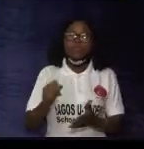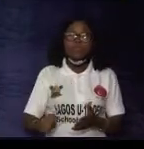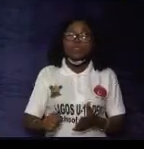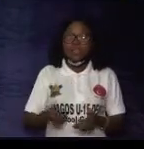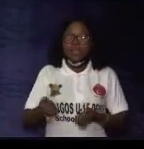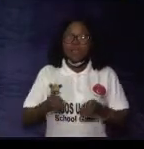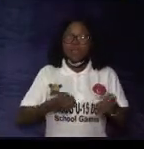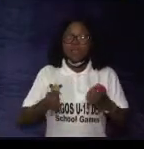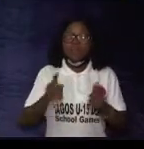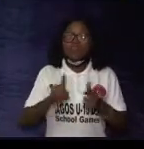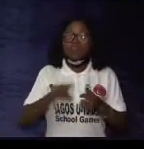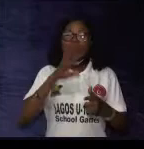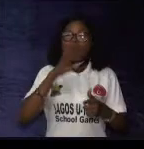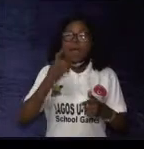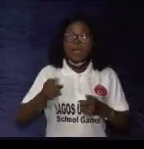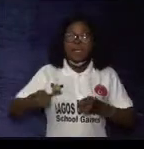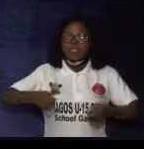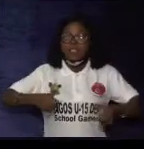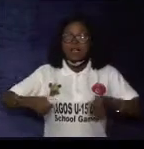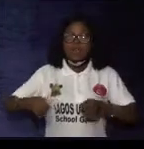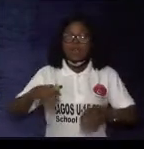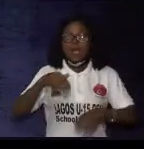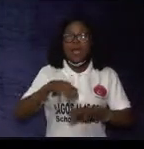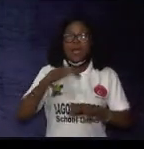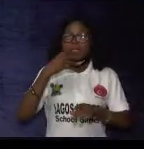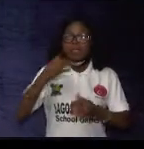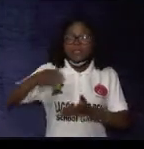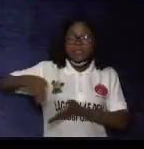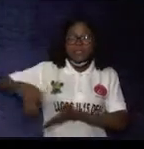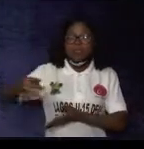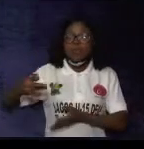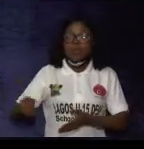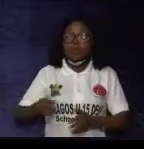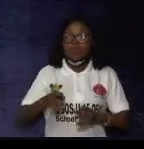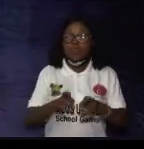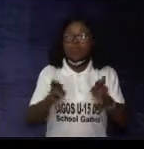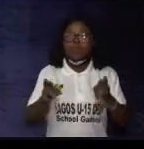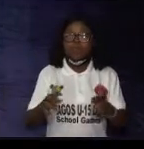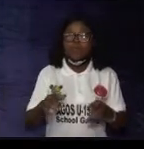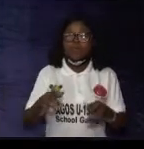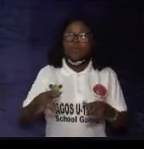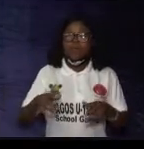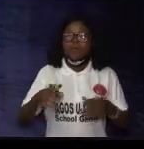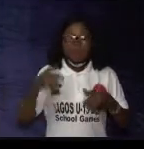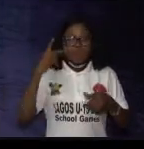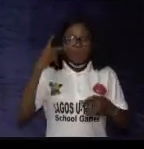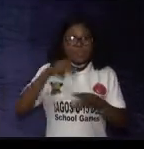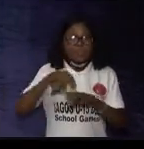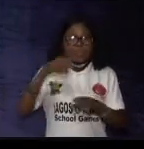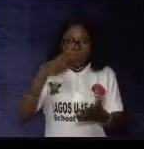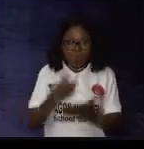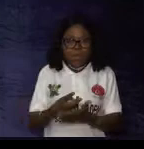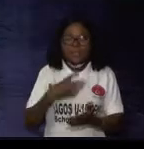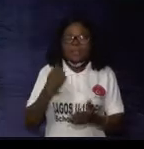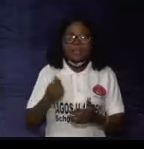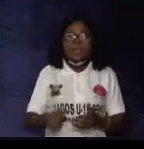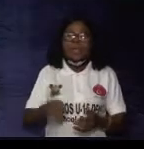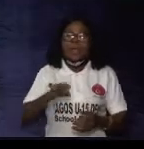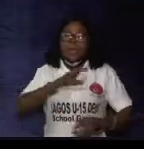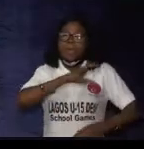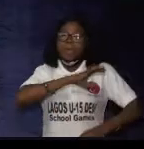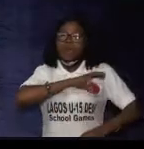you're driving at the side of the road. Look at it in this as expressed in this sentence.